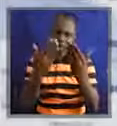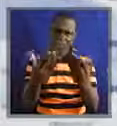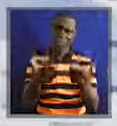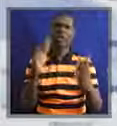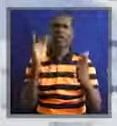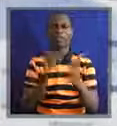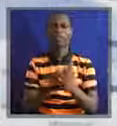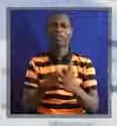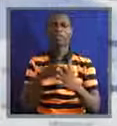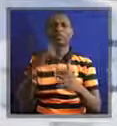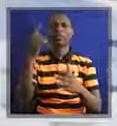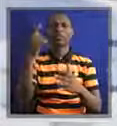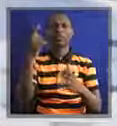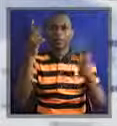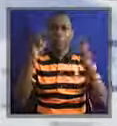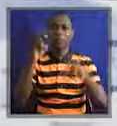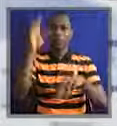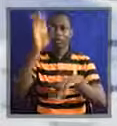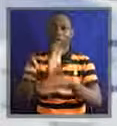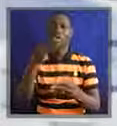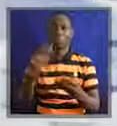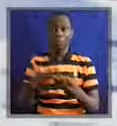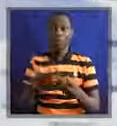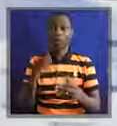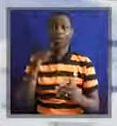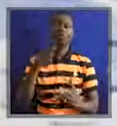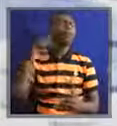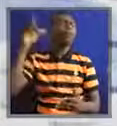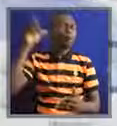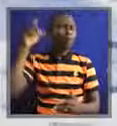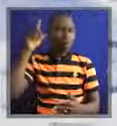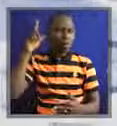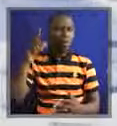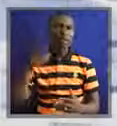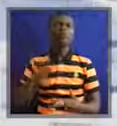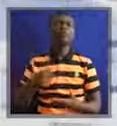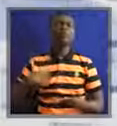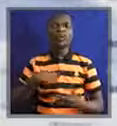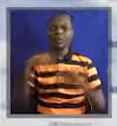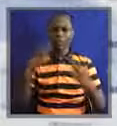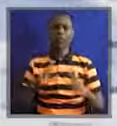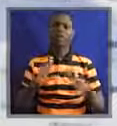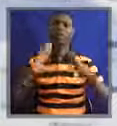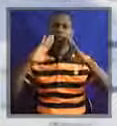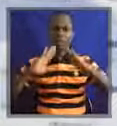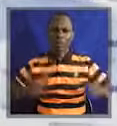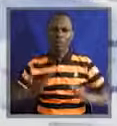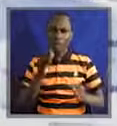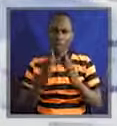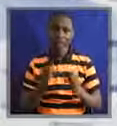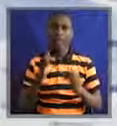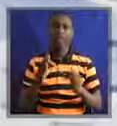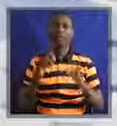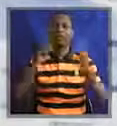church and money na ye dey sir adisuano eba awie ewo asomdwe ekwan so sir ebia uhia